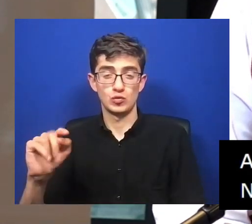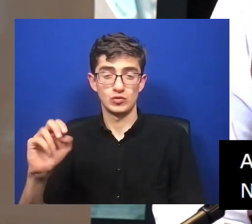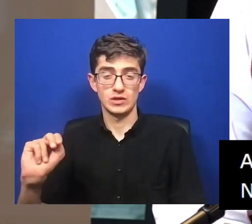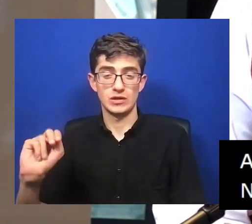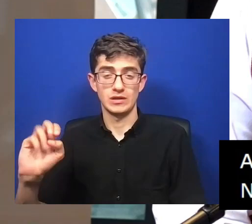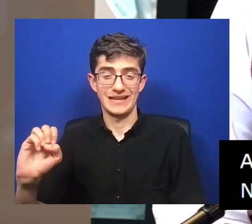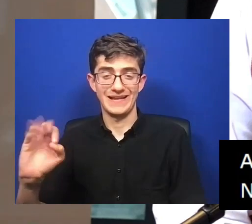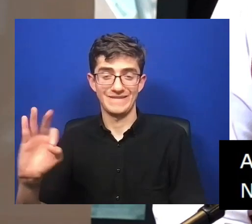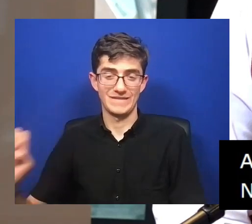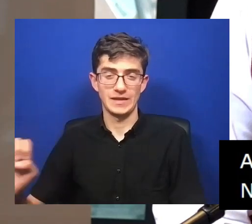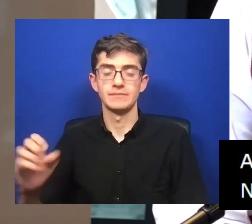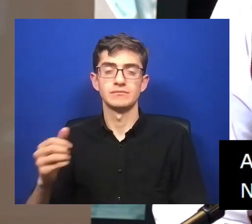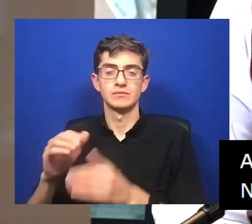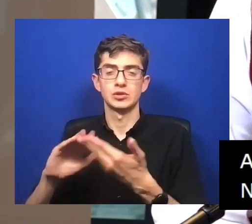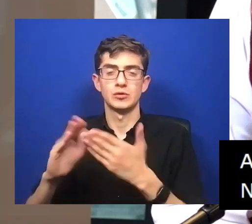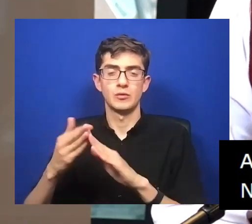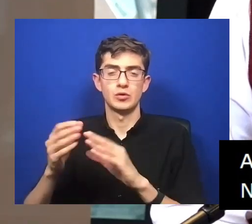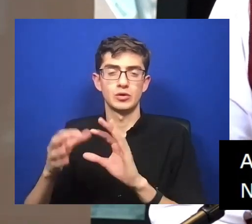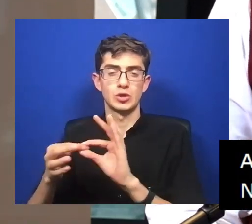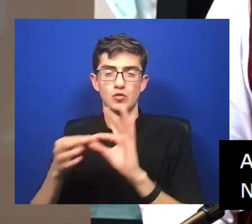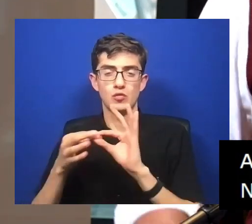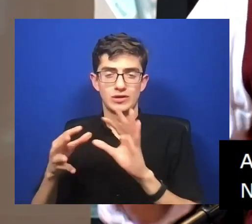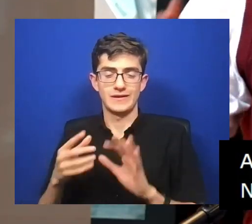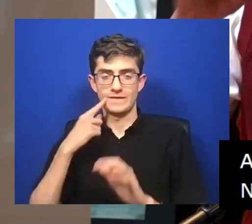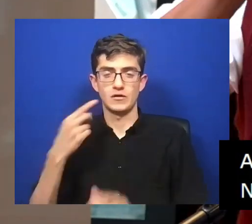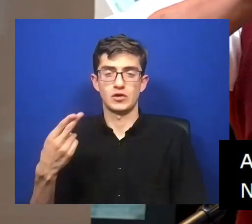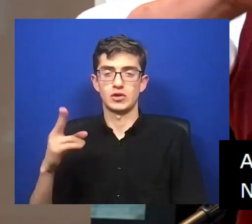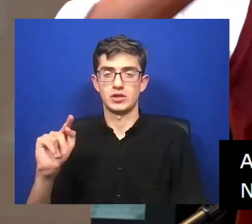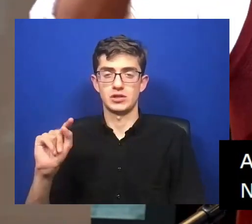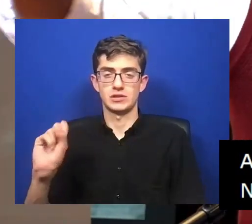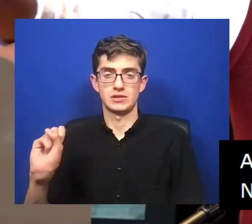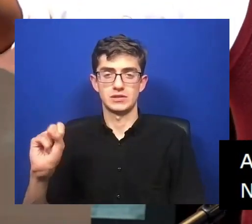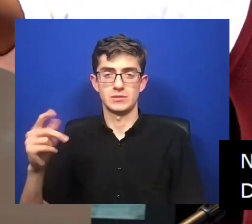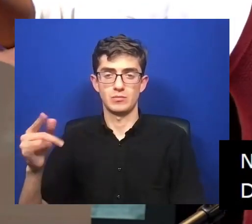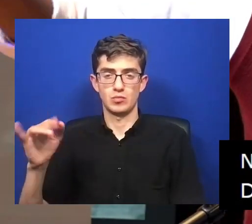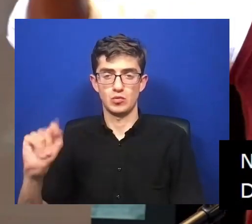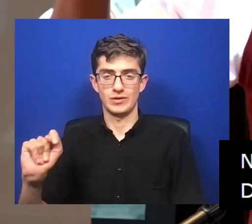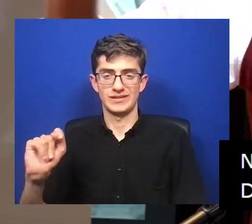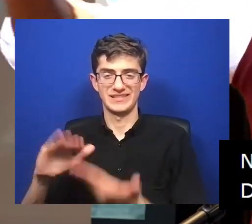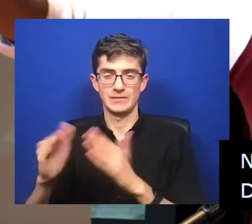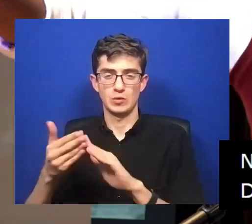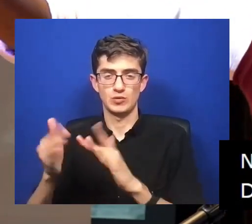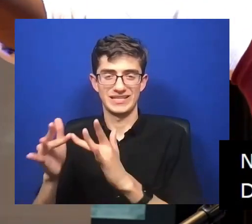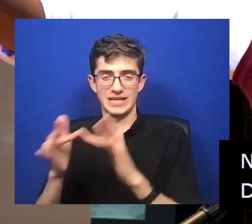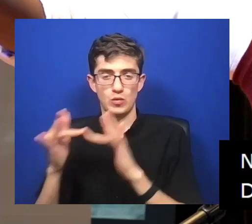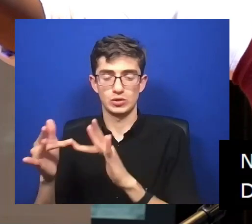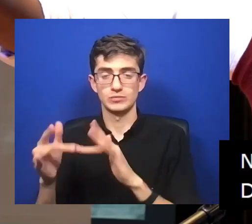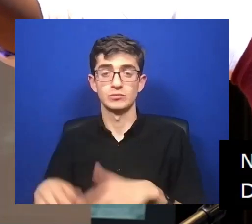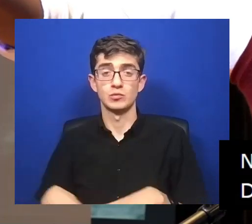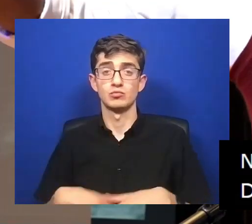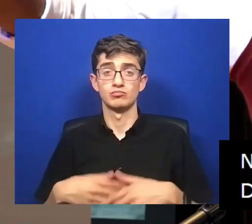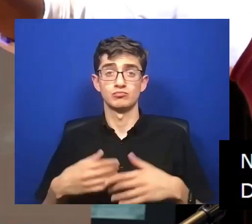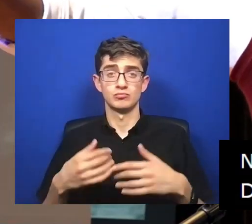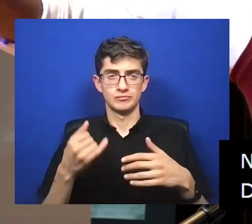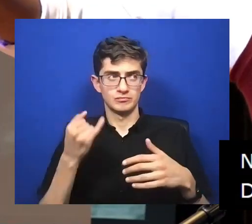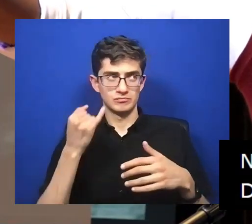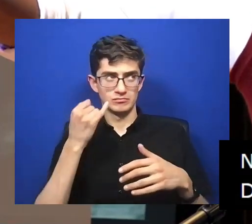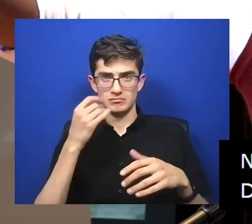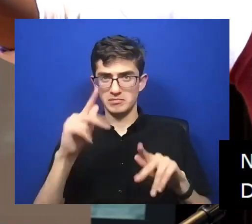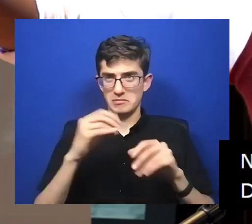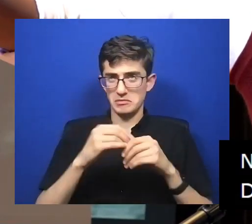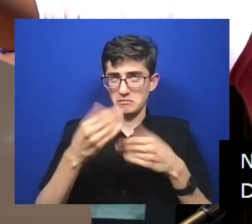the Hunts Point Community Network. So those who can navigate people to the right space,